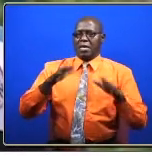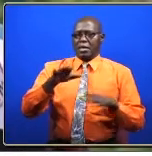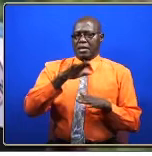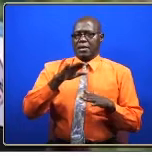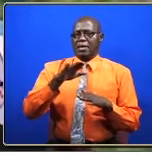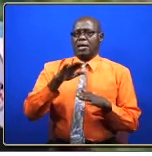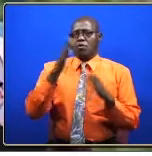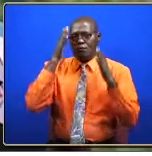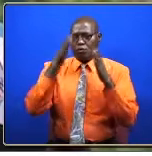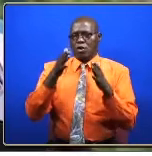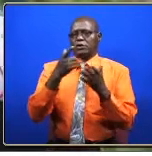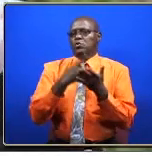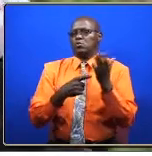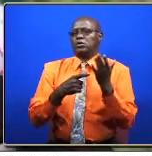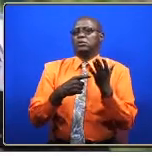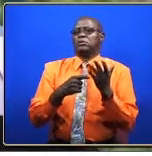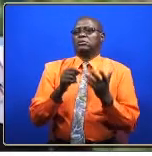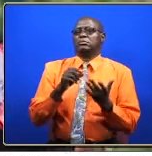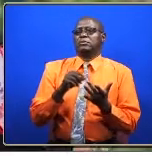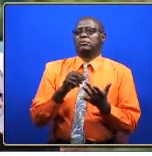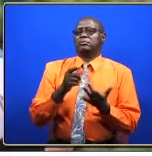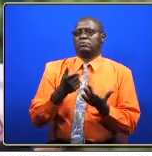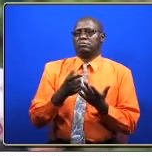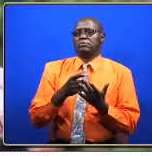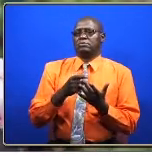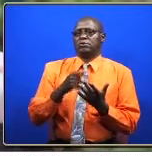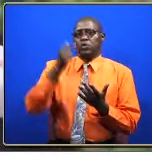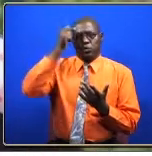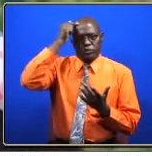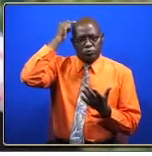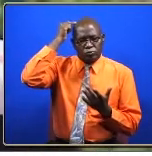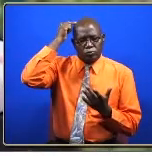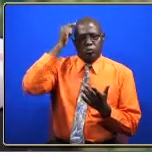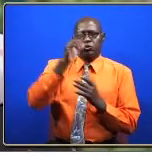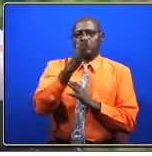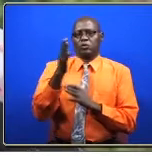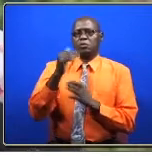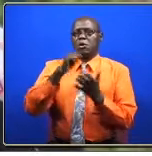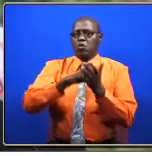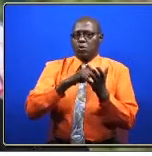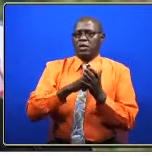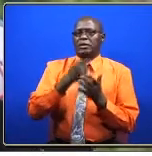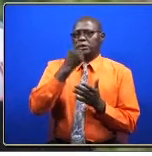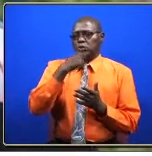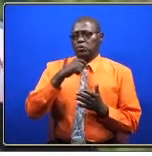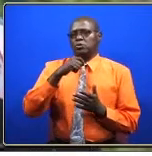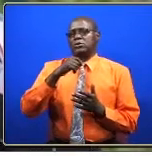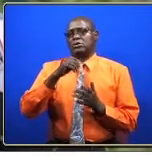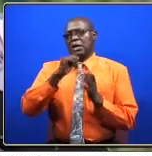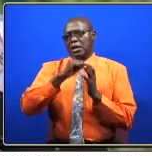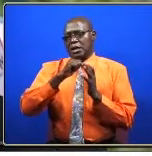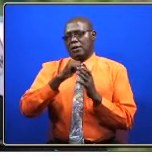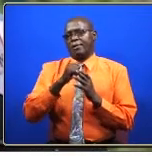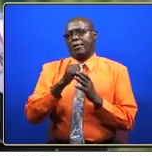indigenous trees, specifically dry land parts of Kenya, Makueni, Kitui, Kajiado, Narok, you know, Kinango,